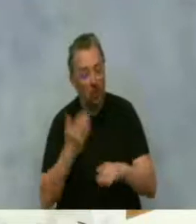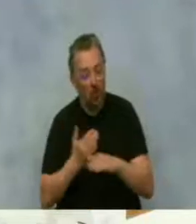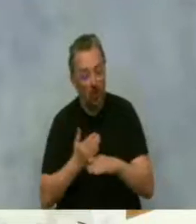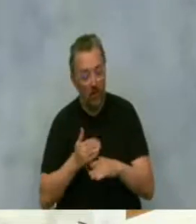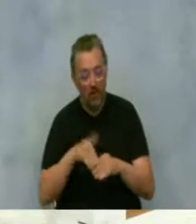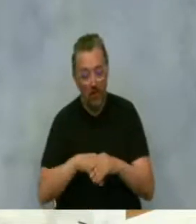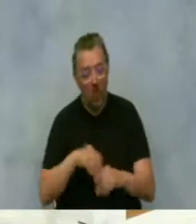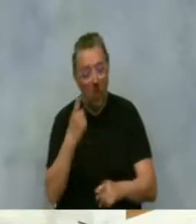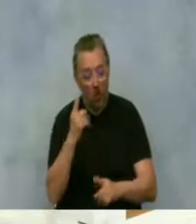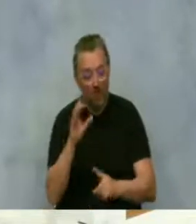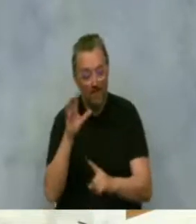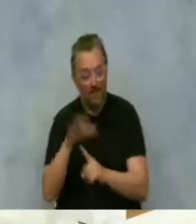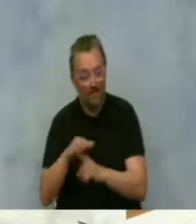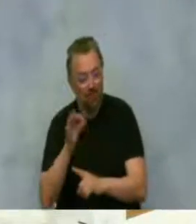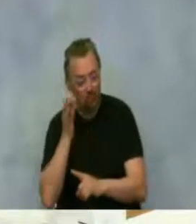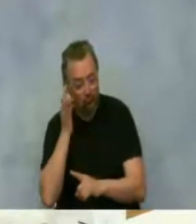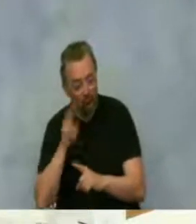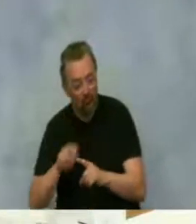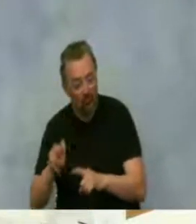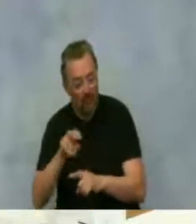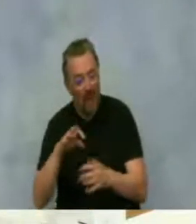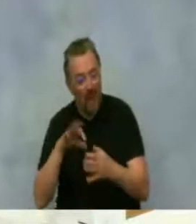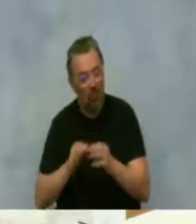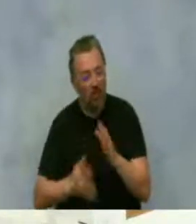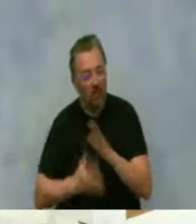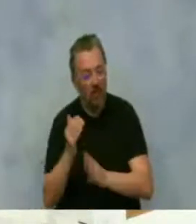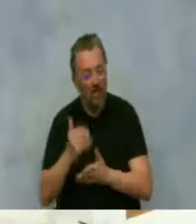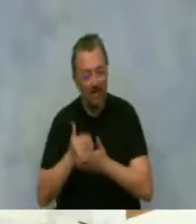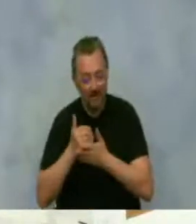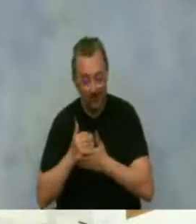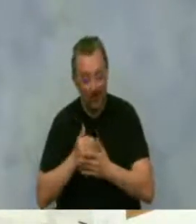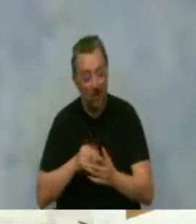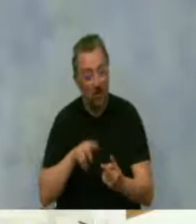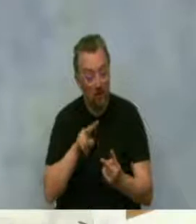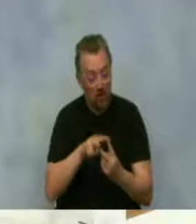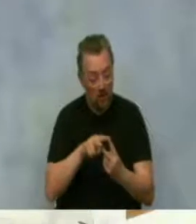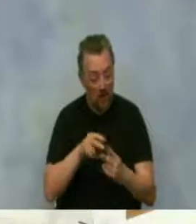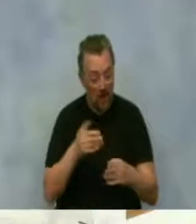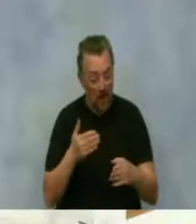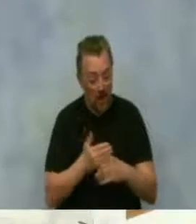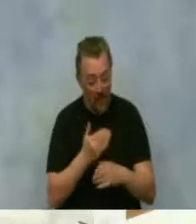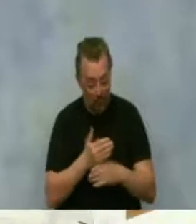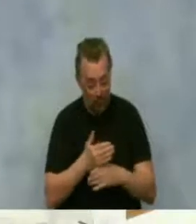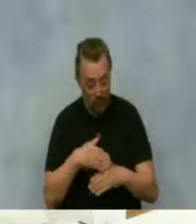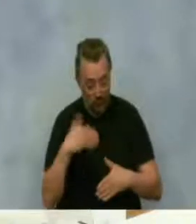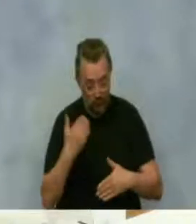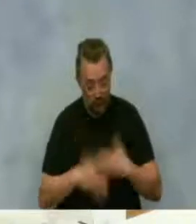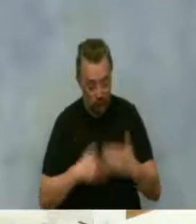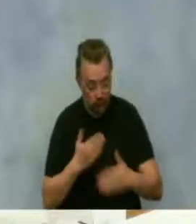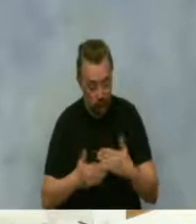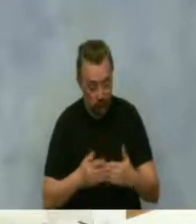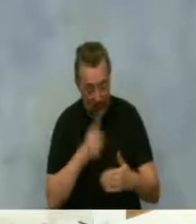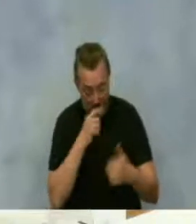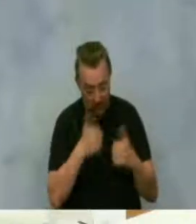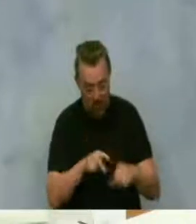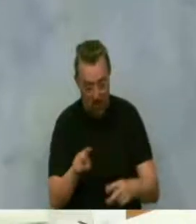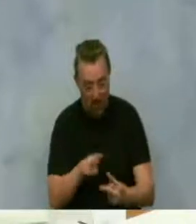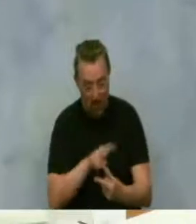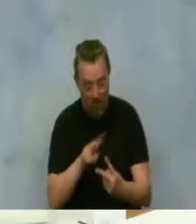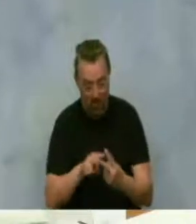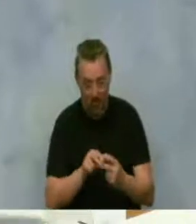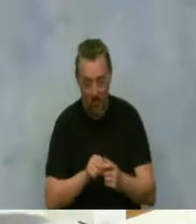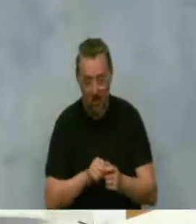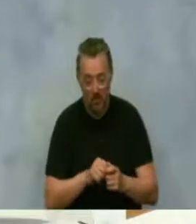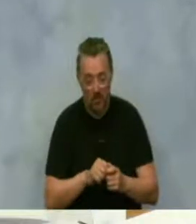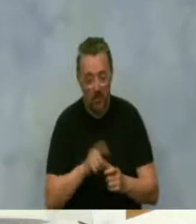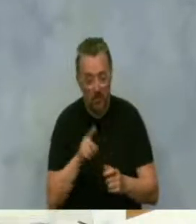Gypsy Traveller site relating to fire safety guidance. Actions are being progressed to address both areas as a priority. In